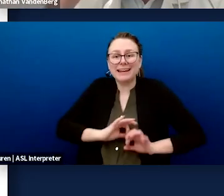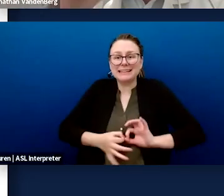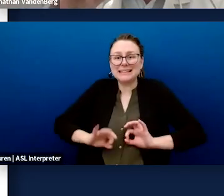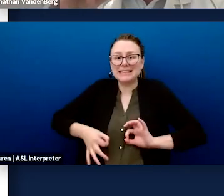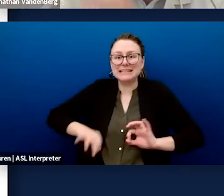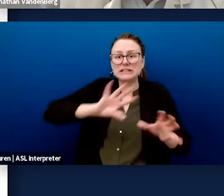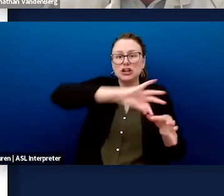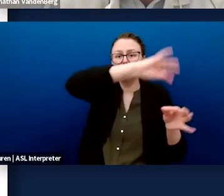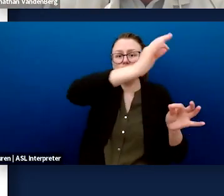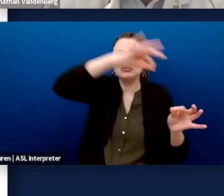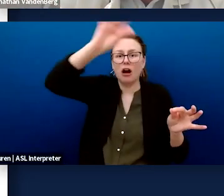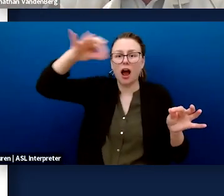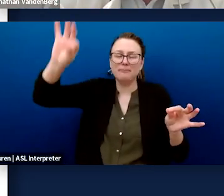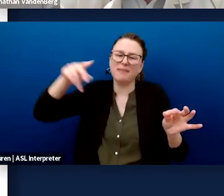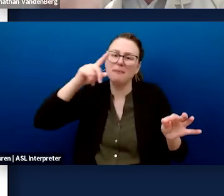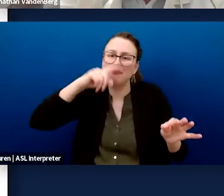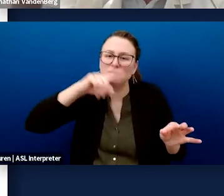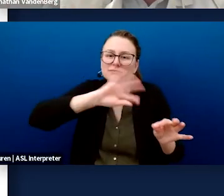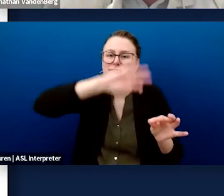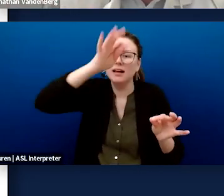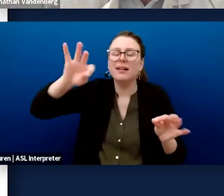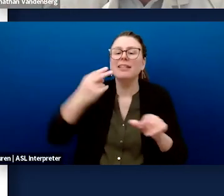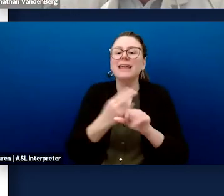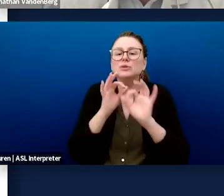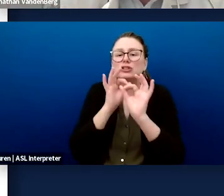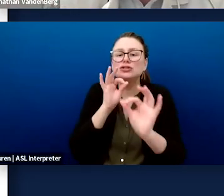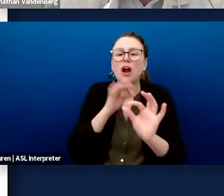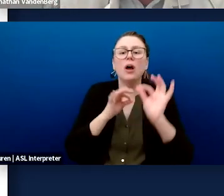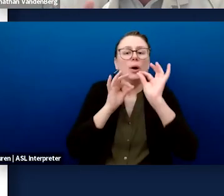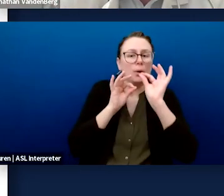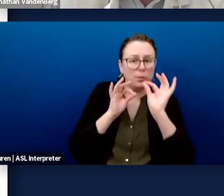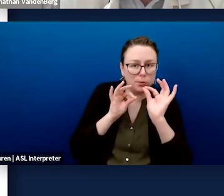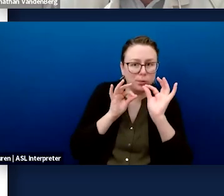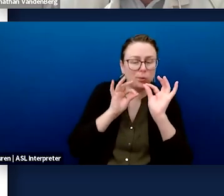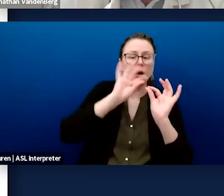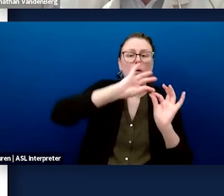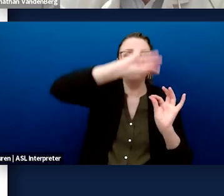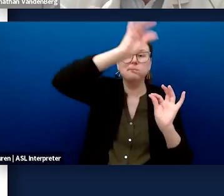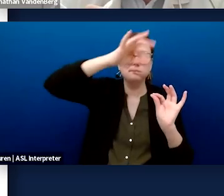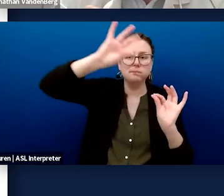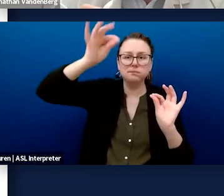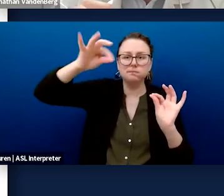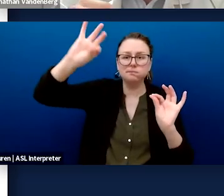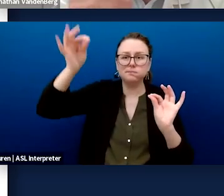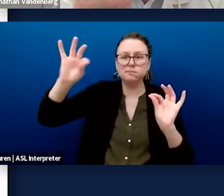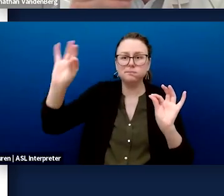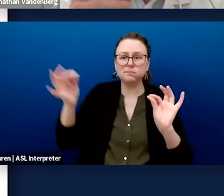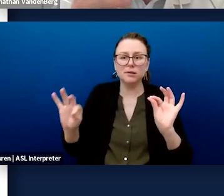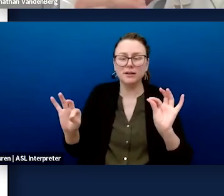mouse and they blew into it with a straw. And these were completely separated from the brain and the spinal cord.